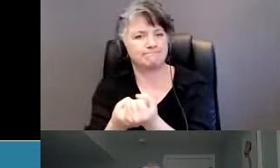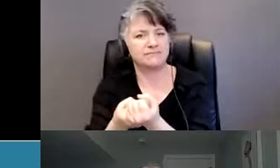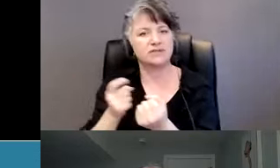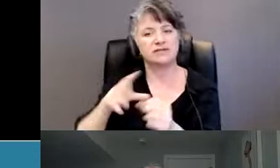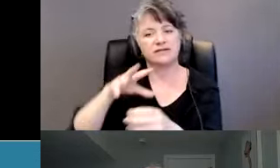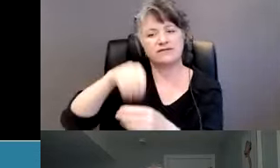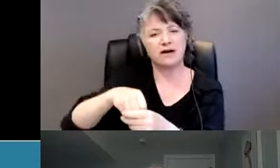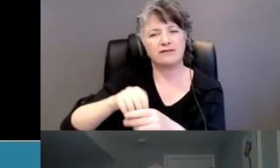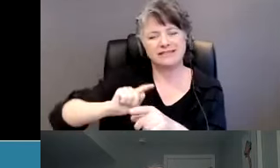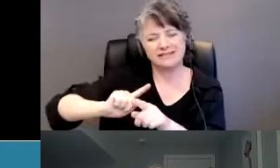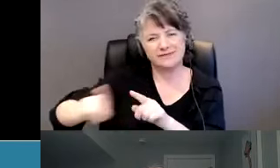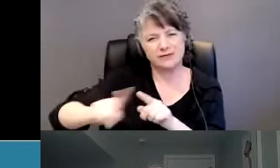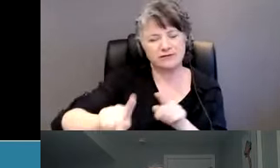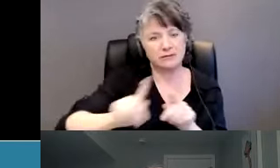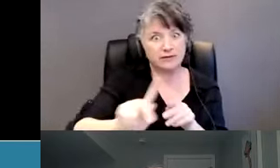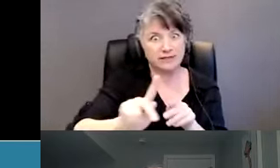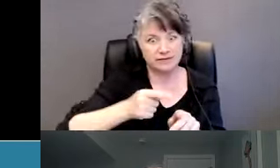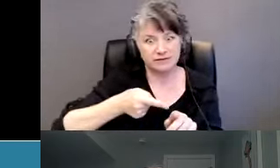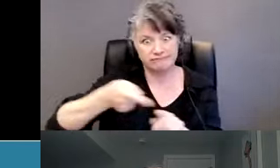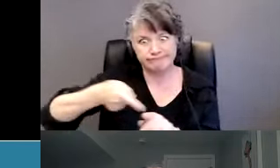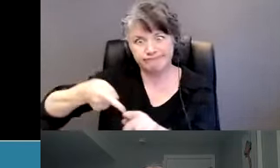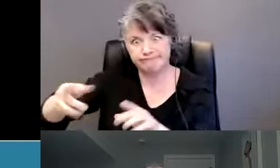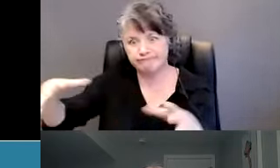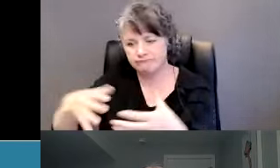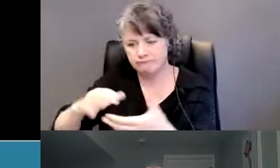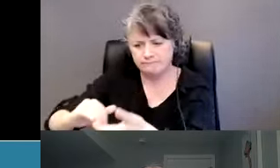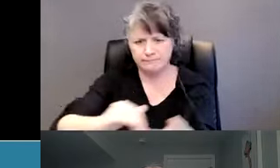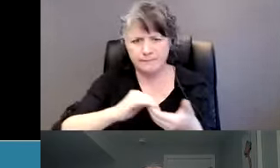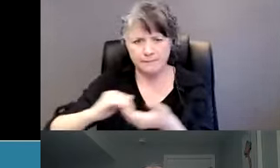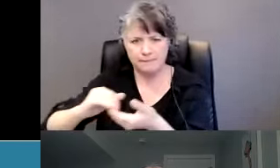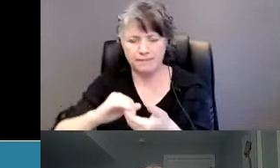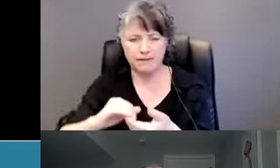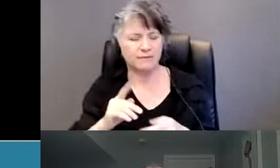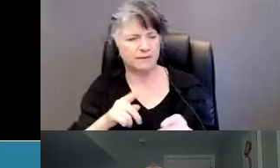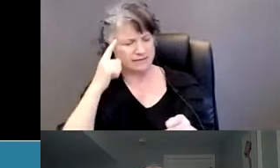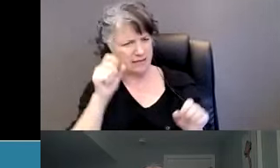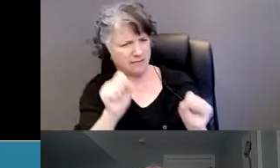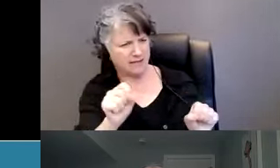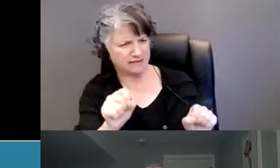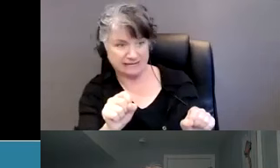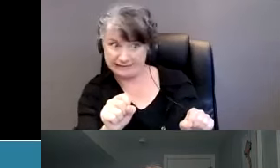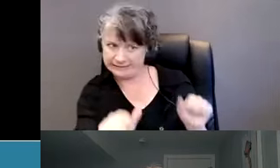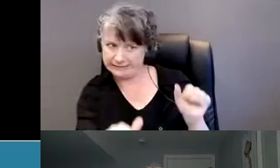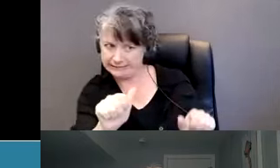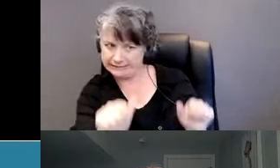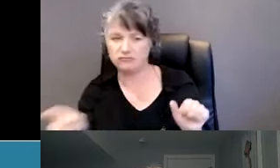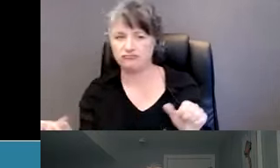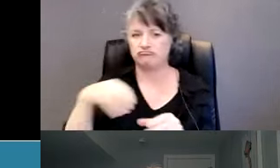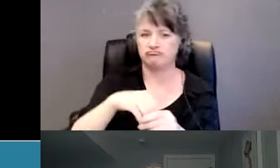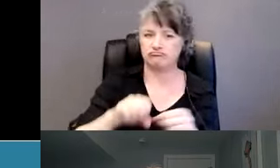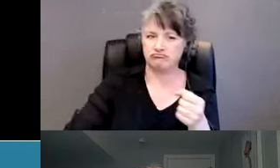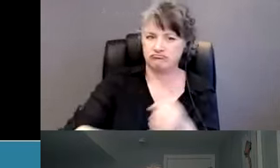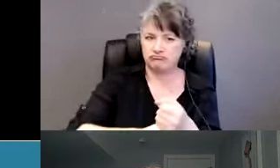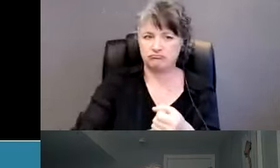with individuals whose capacity is in question. She supports linkages and referrals to appropriate assessors